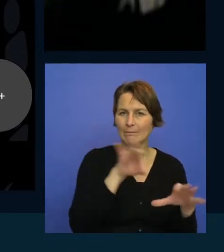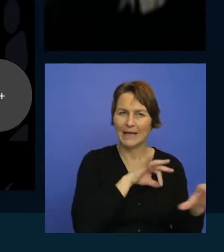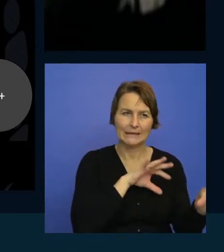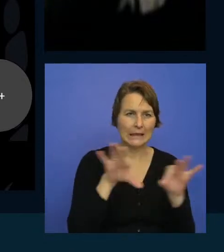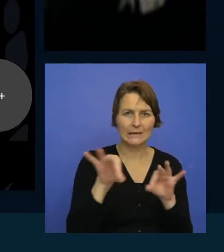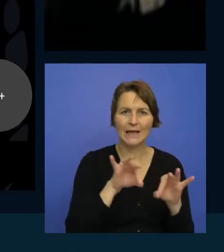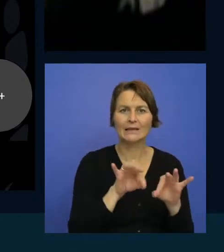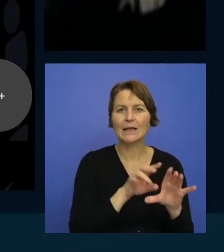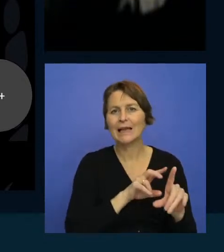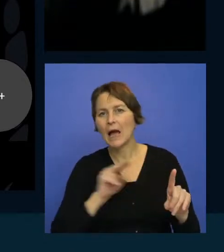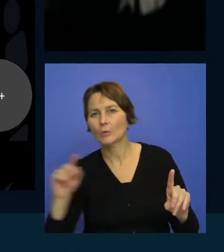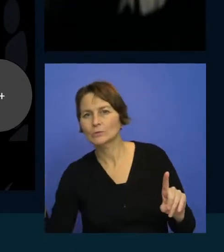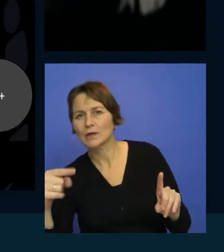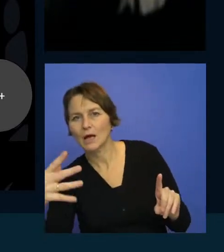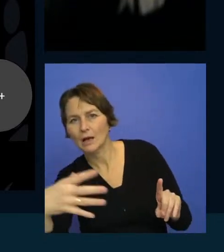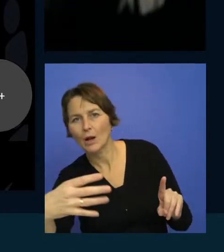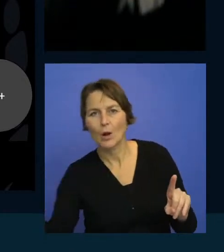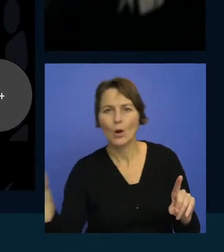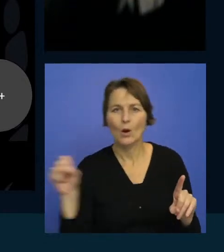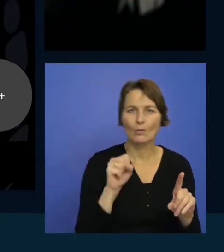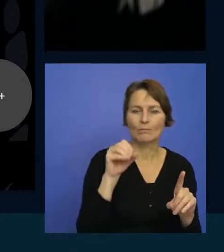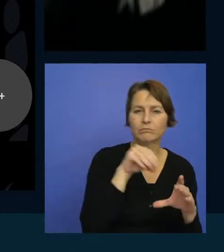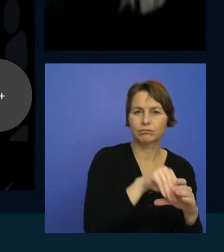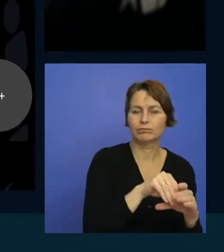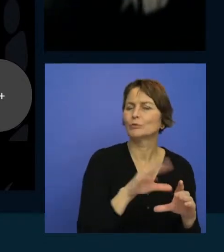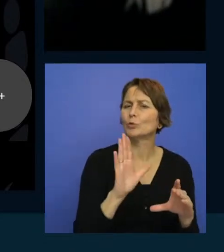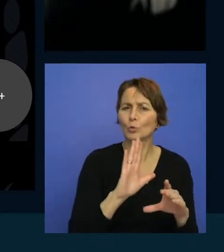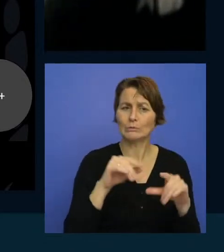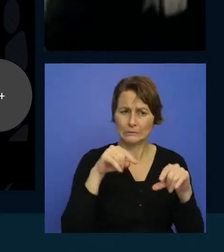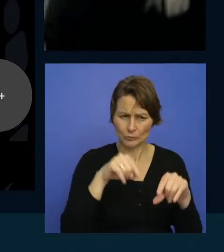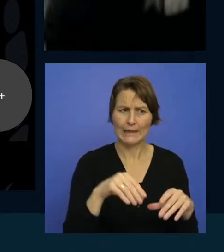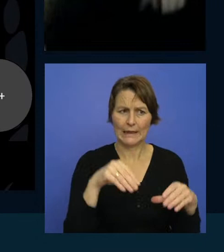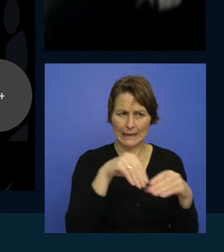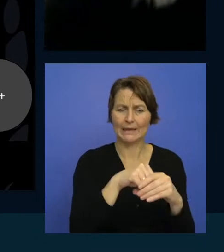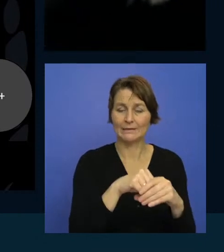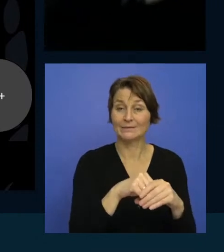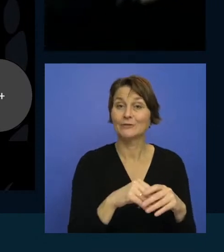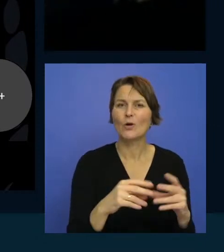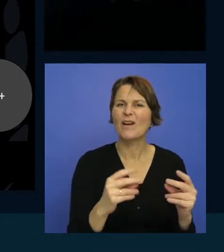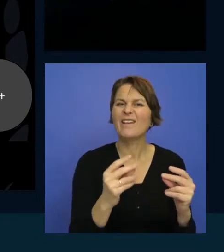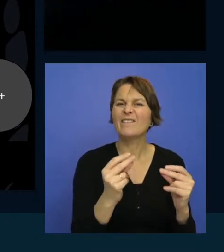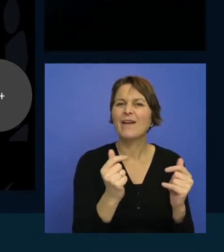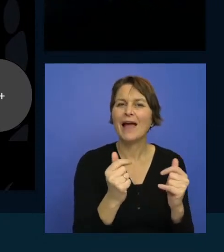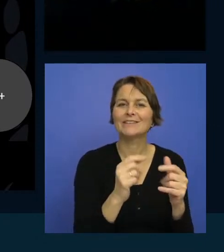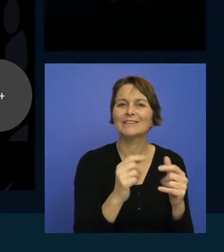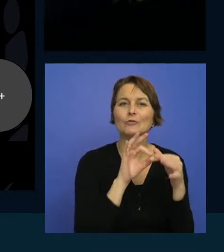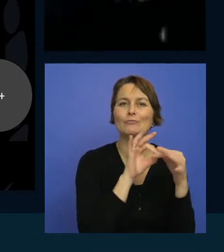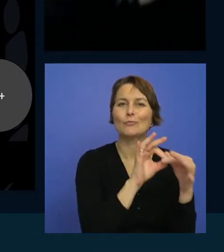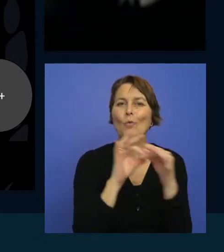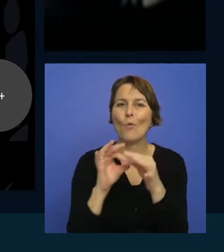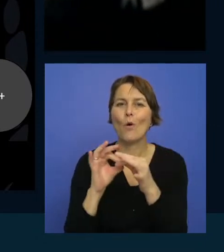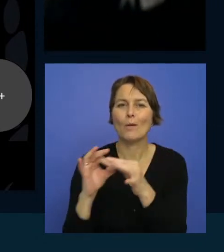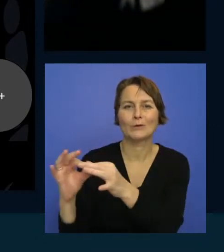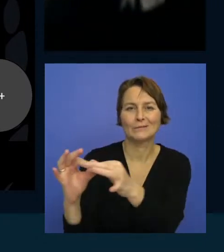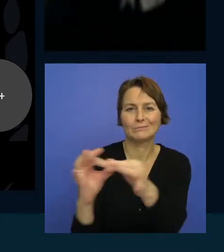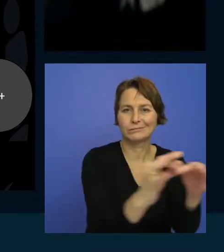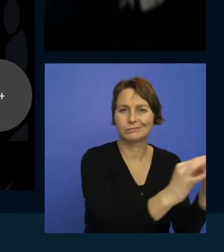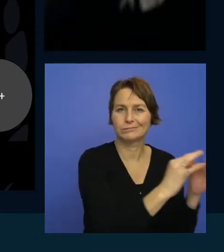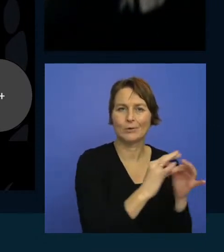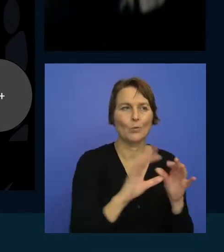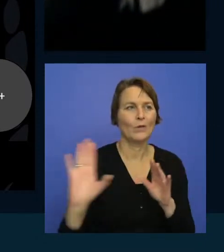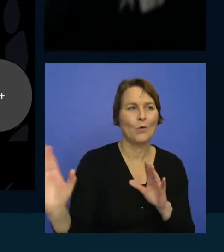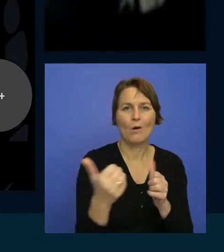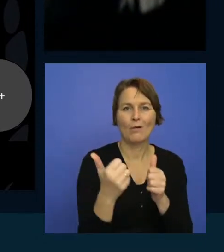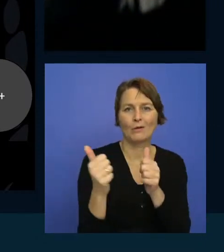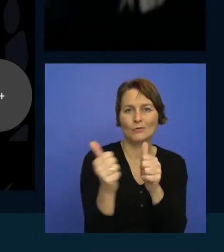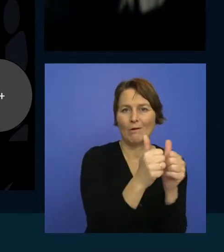And you can also collaborate with your colleagues in a much faster way to share insights.